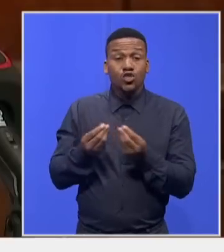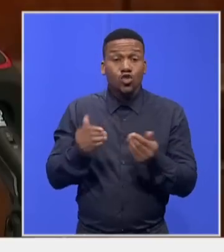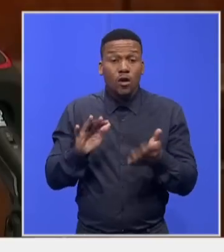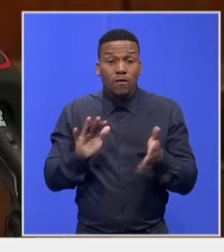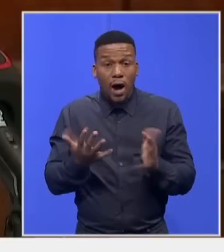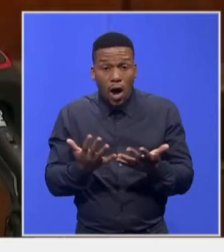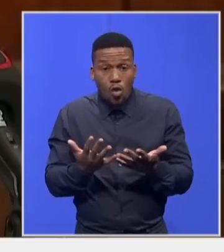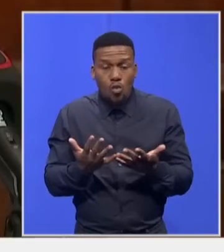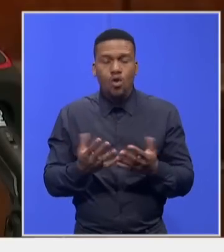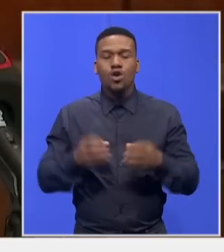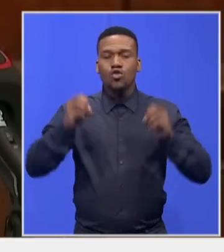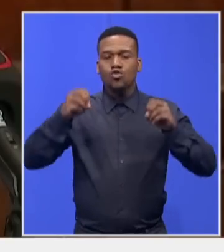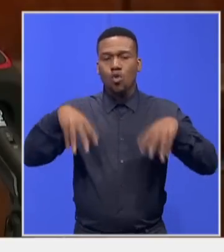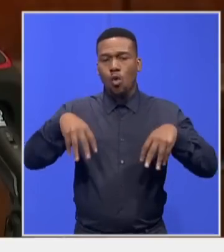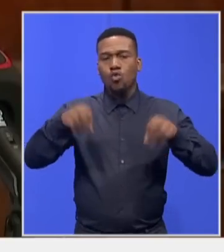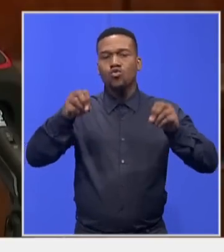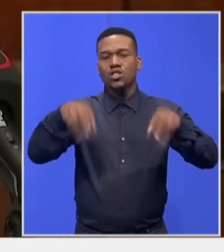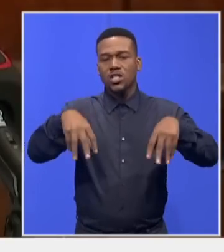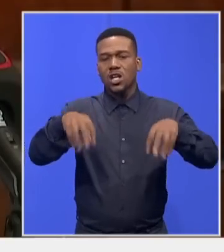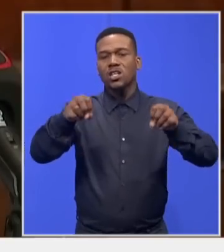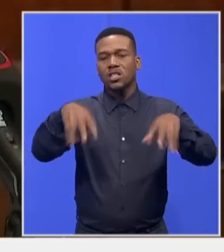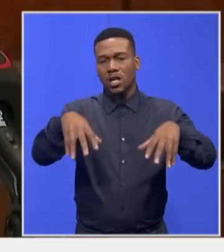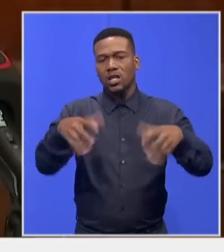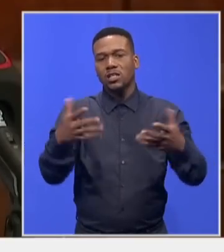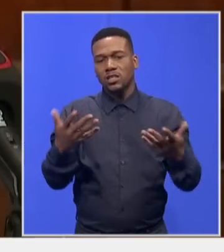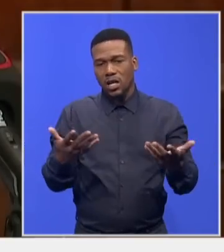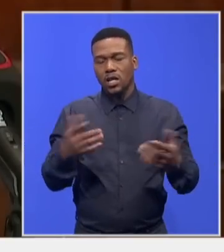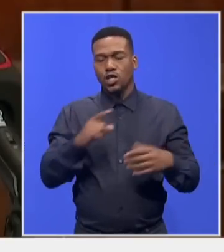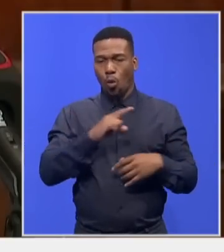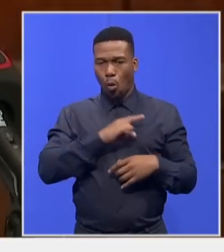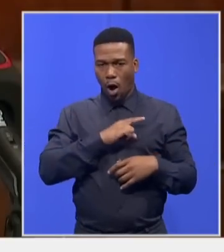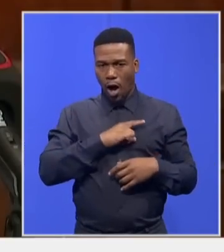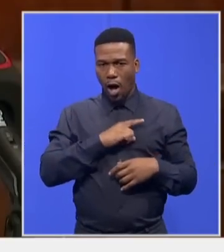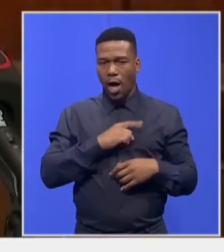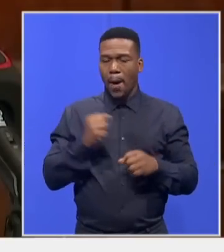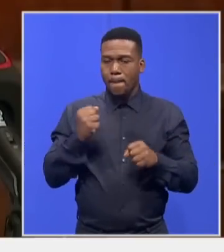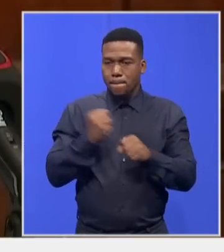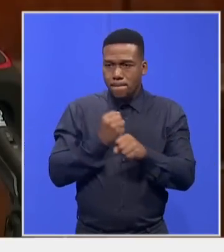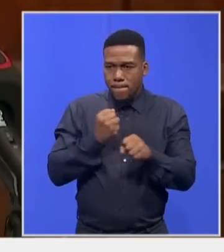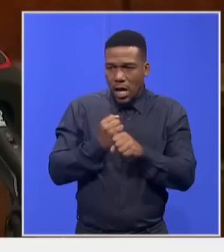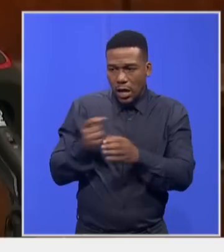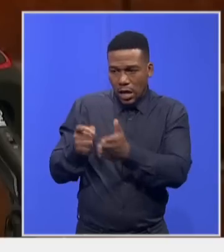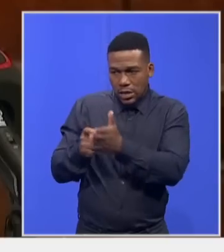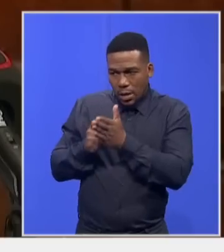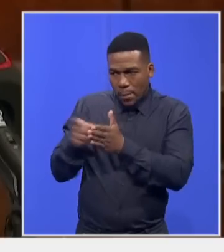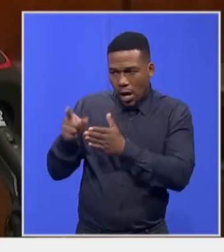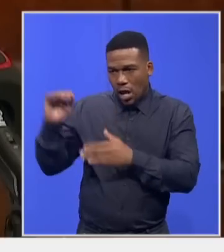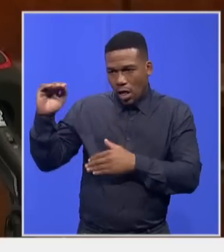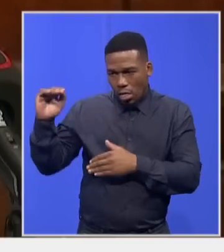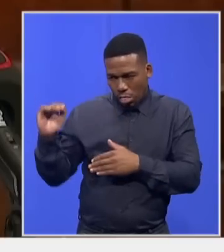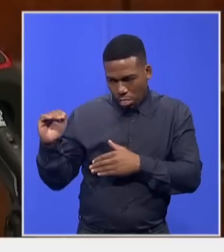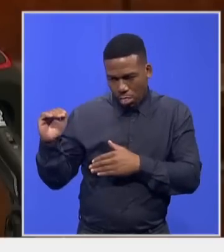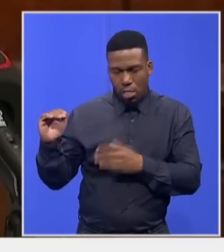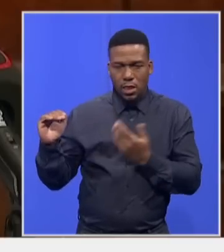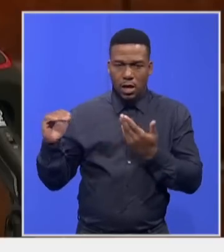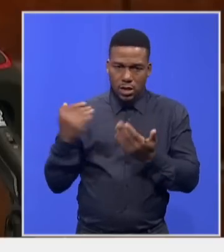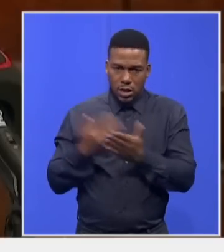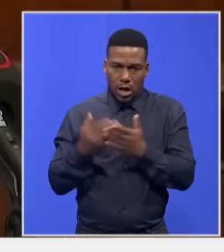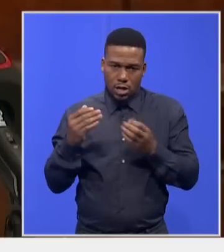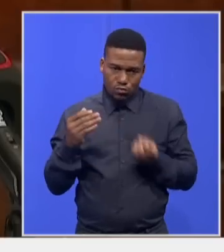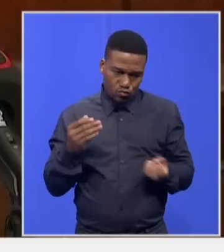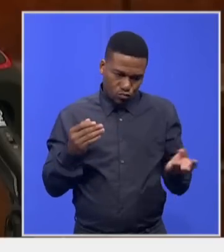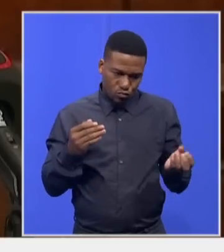to as load shedding, essentially denying, if you like, the servicing of this demand. And that's why we